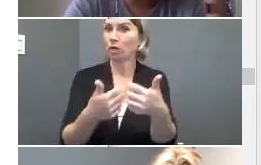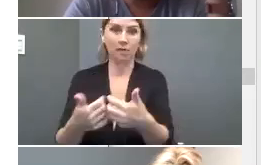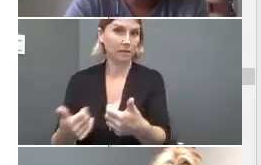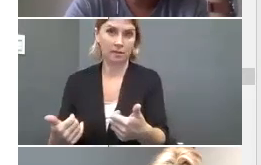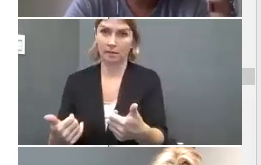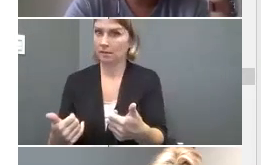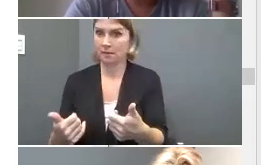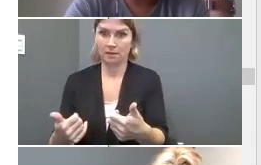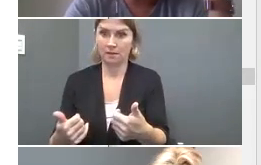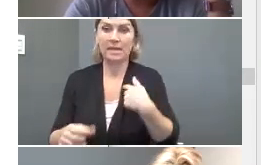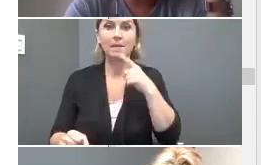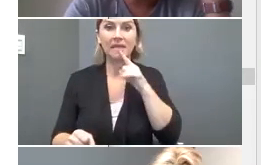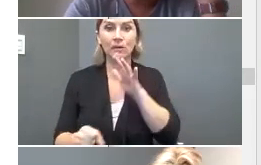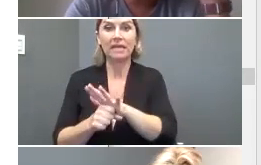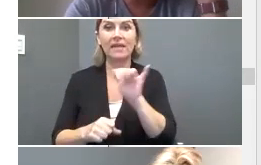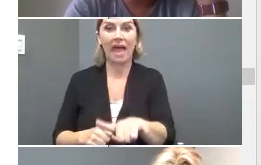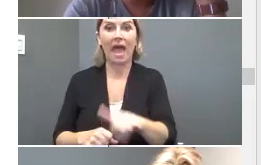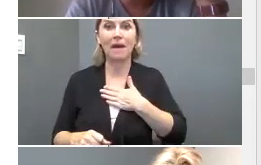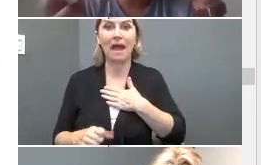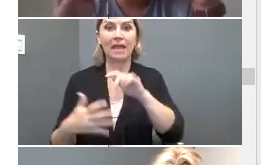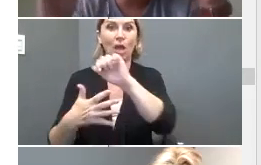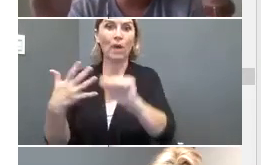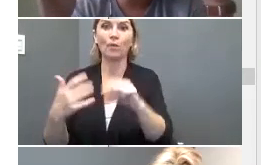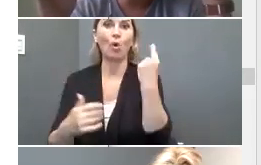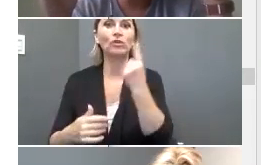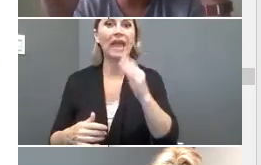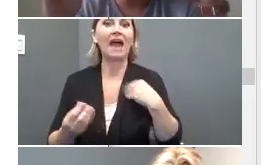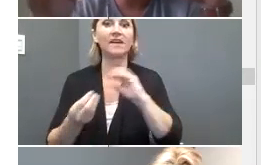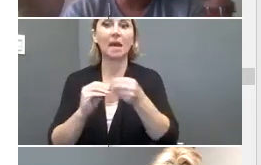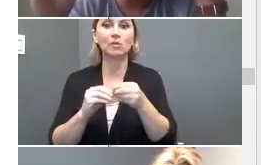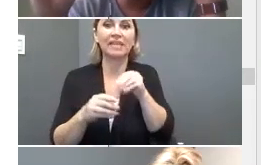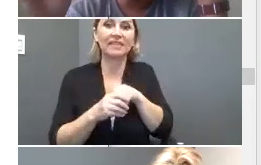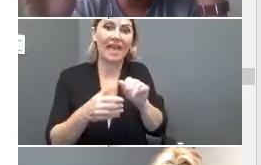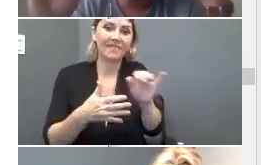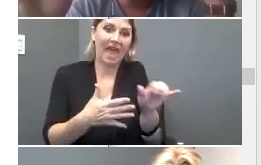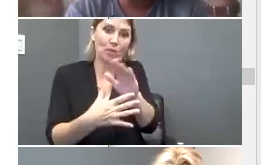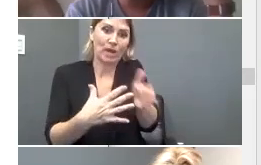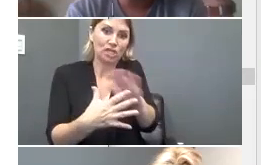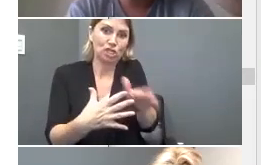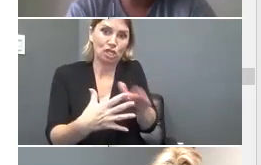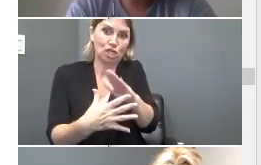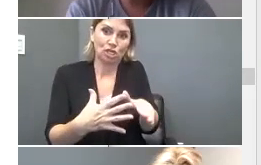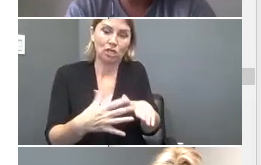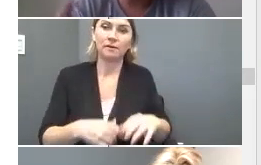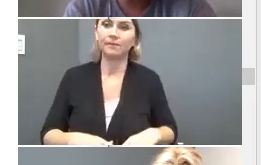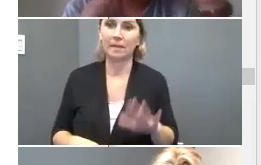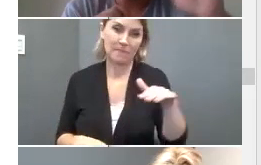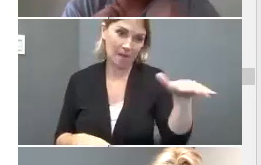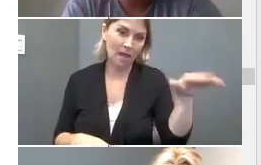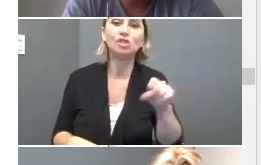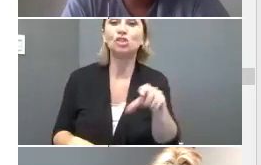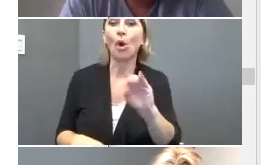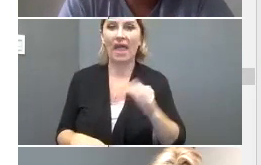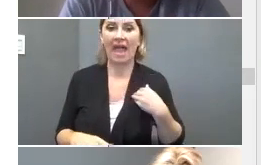I'm guaranteed that my array will only have numbers in this range, and it will going to be unique numbers, blah, blah, blah. And I have